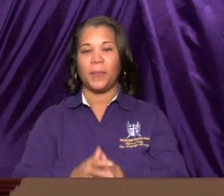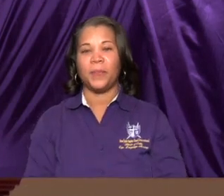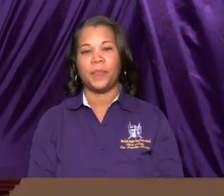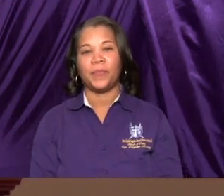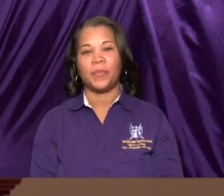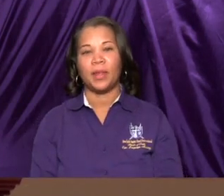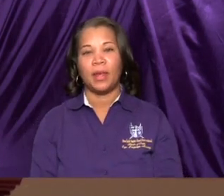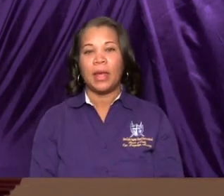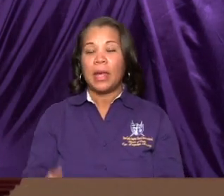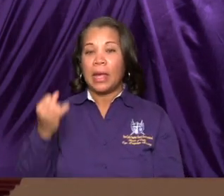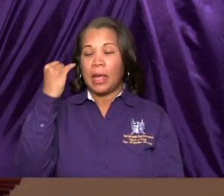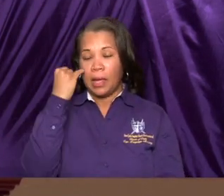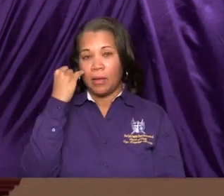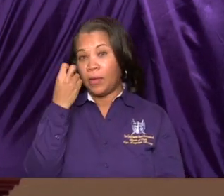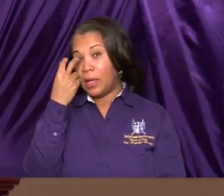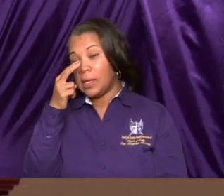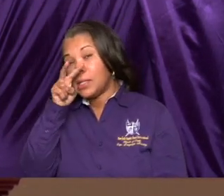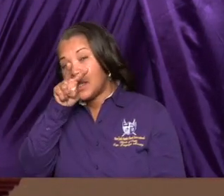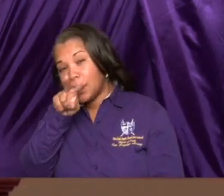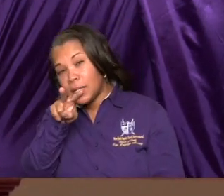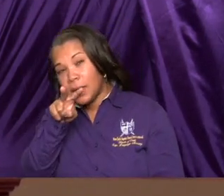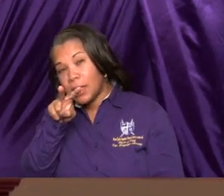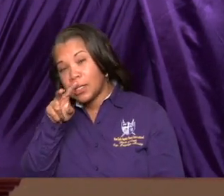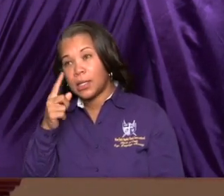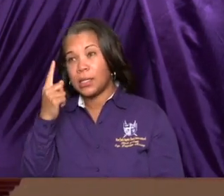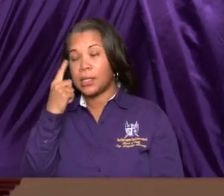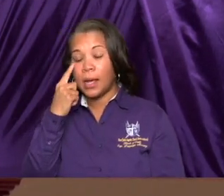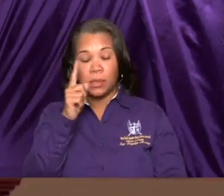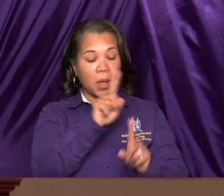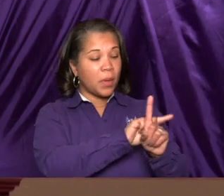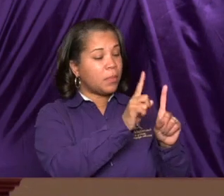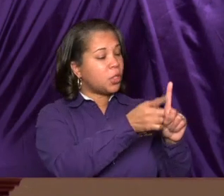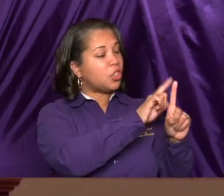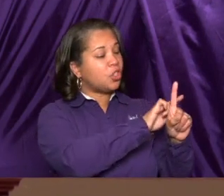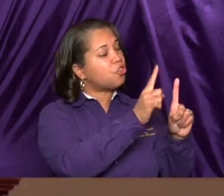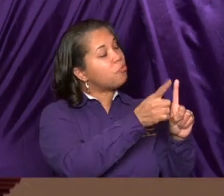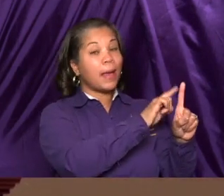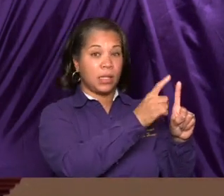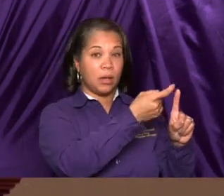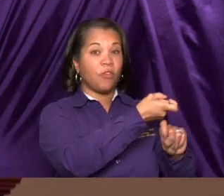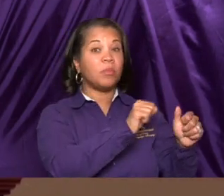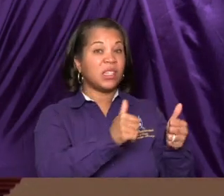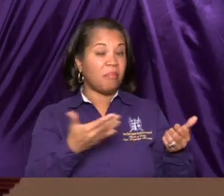If he could have seen, his eyes may have distracted him from something else.